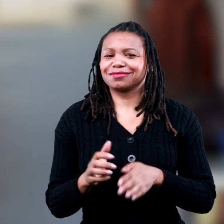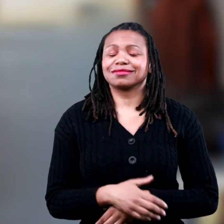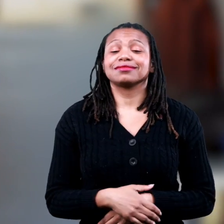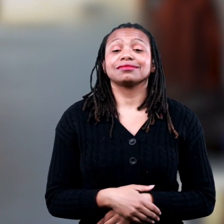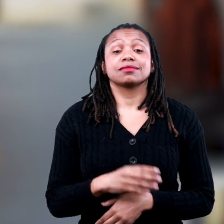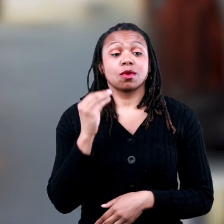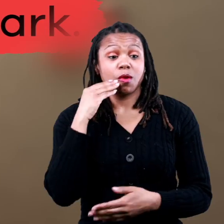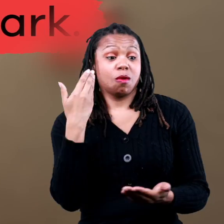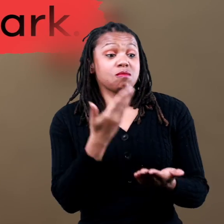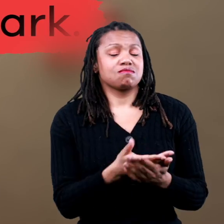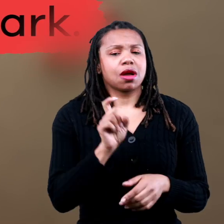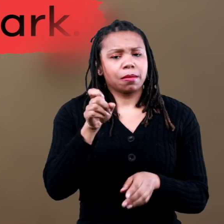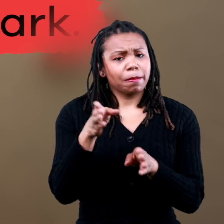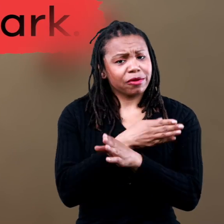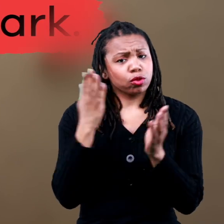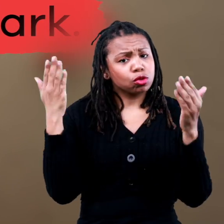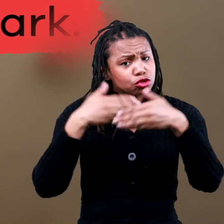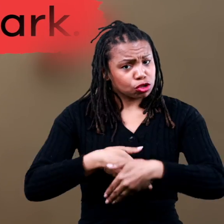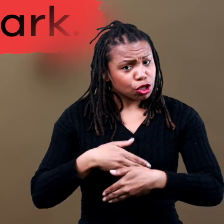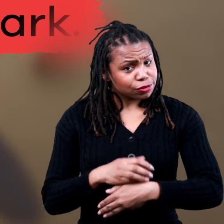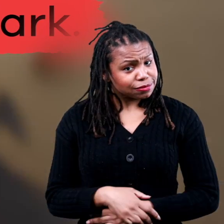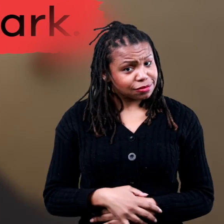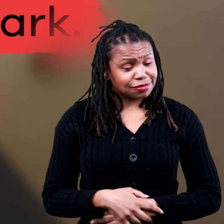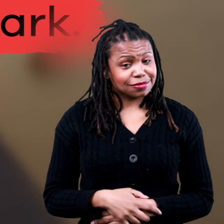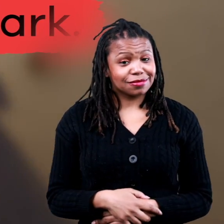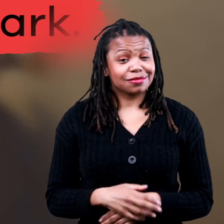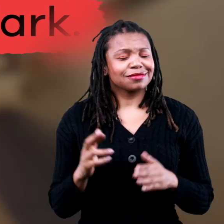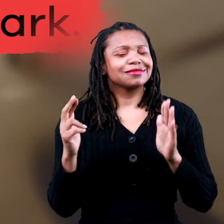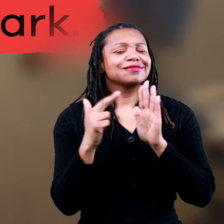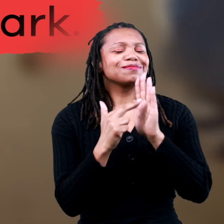Law. Be home before dark.